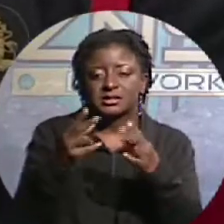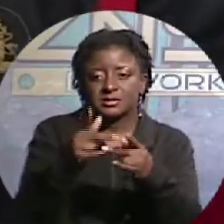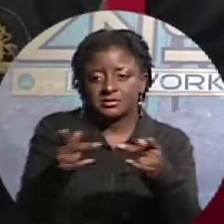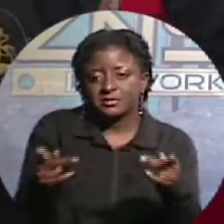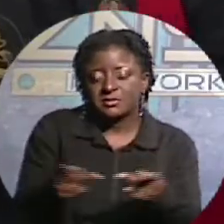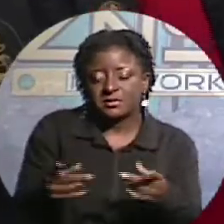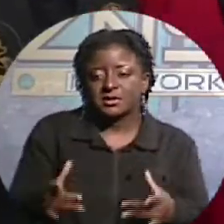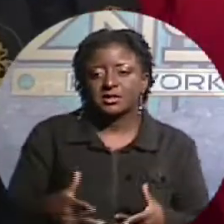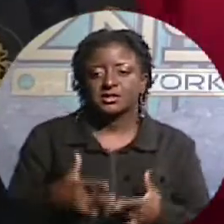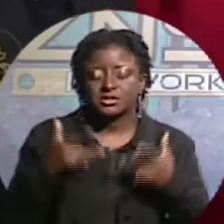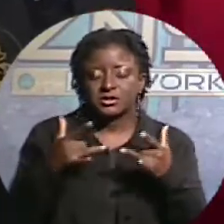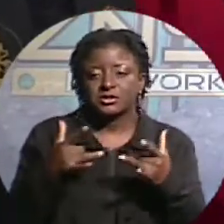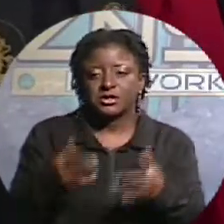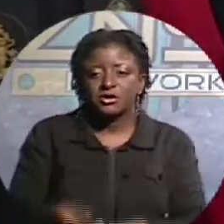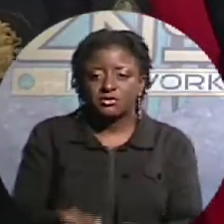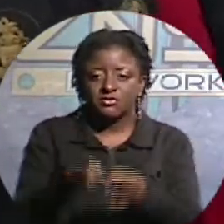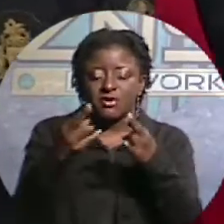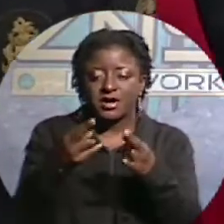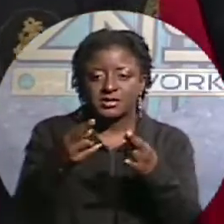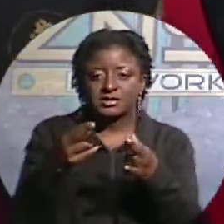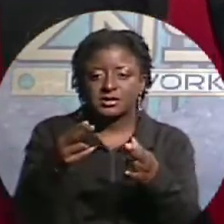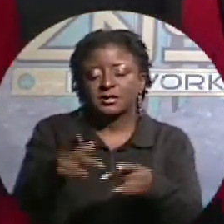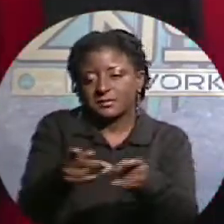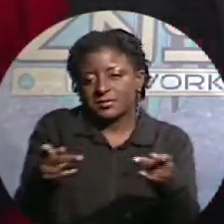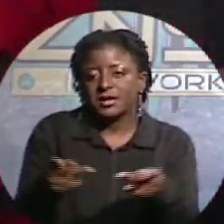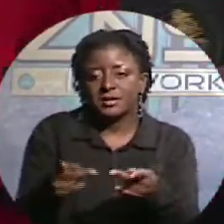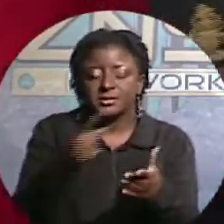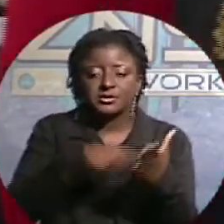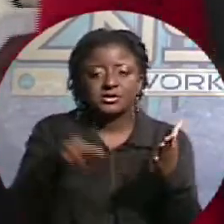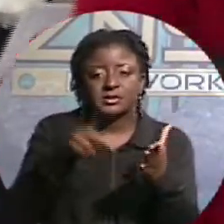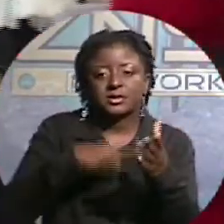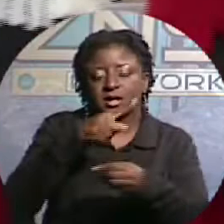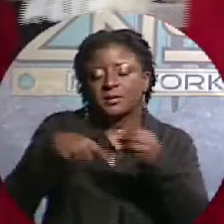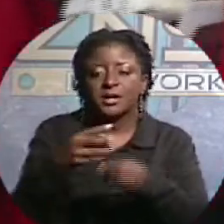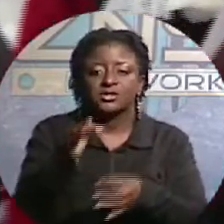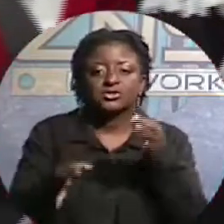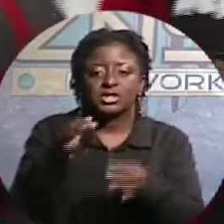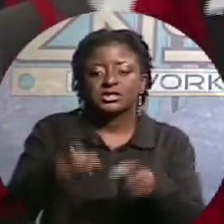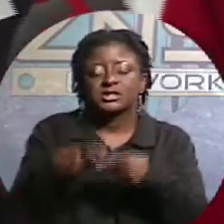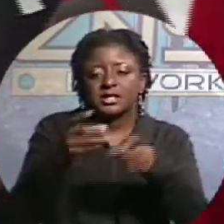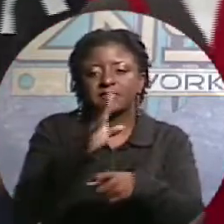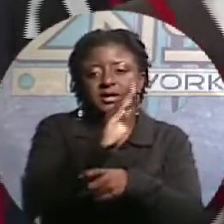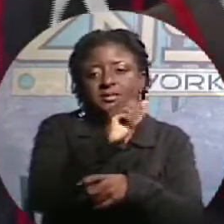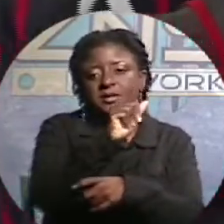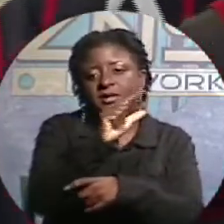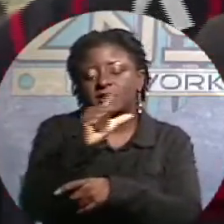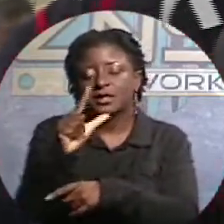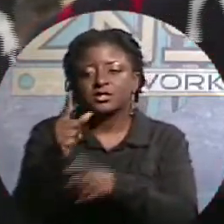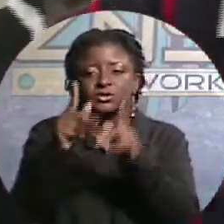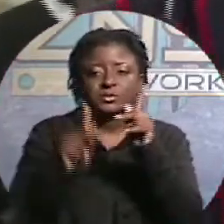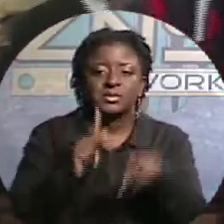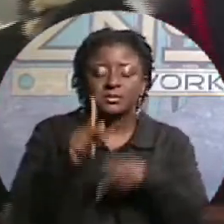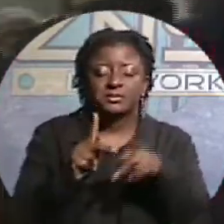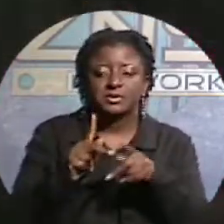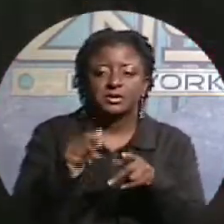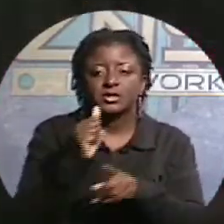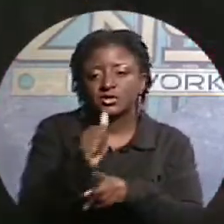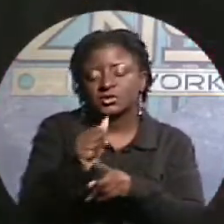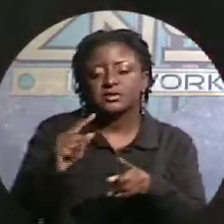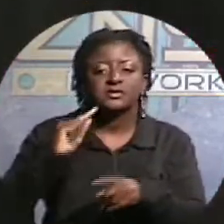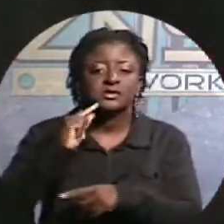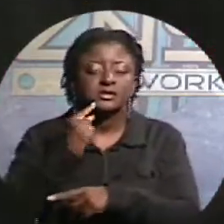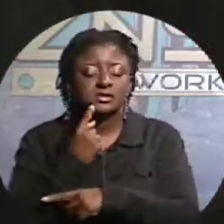Despite rising criticism from the public regarding judges granting bail to persons accused of serious crimes, Chief Justice Sir Michael